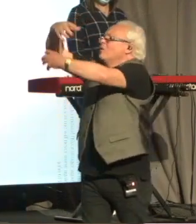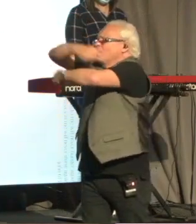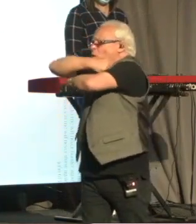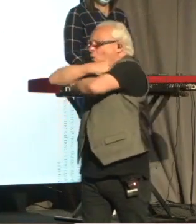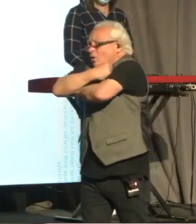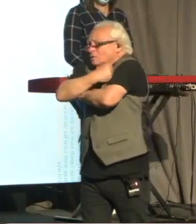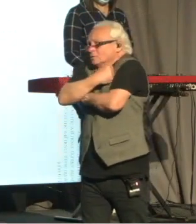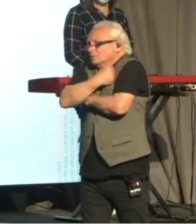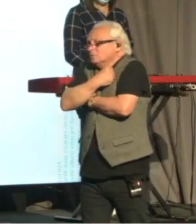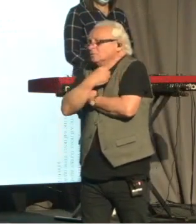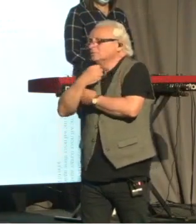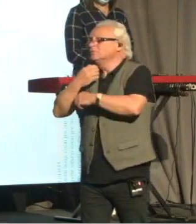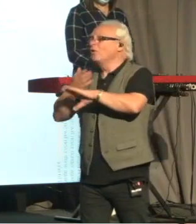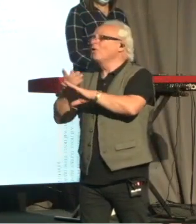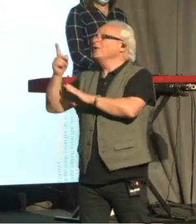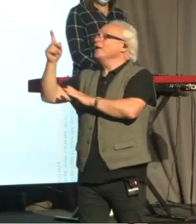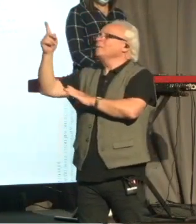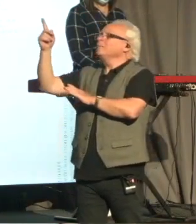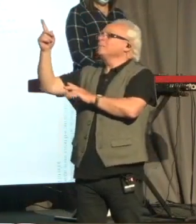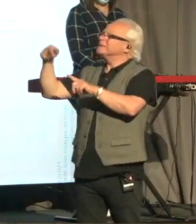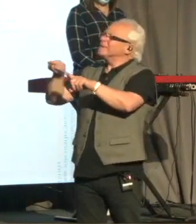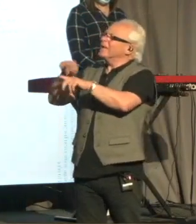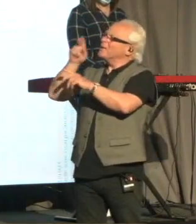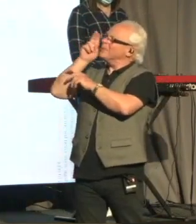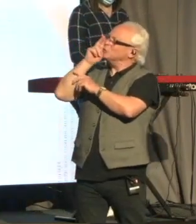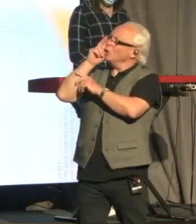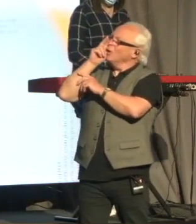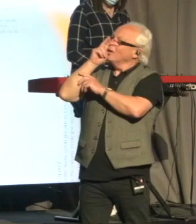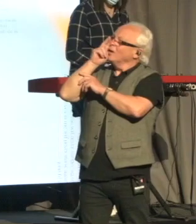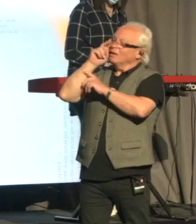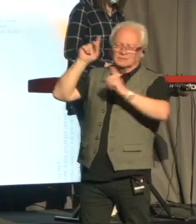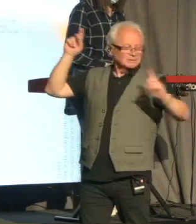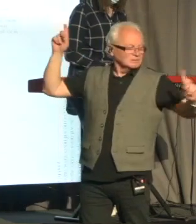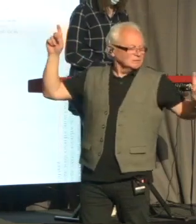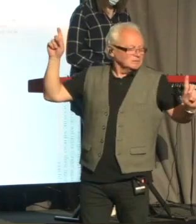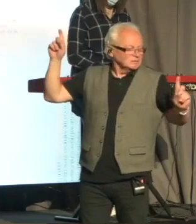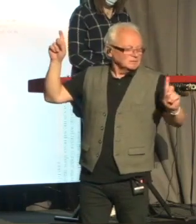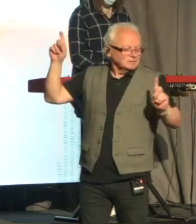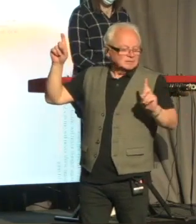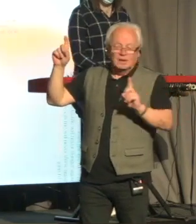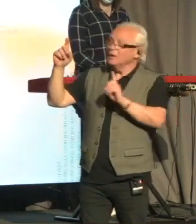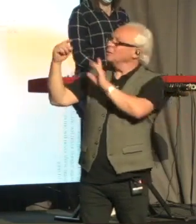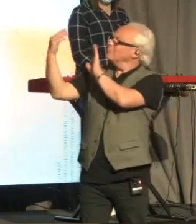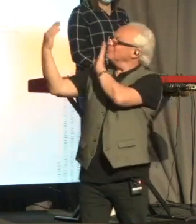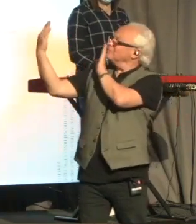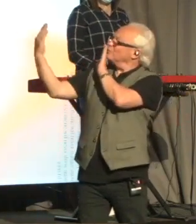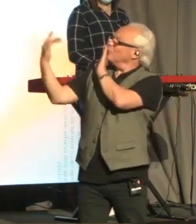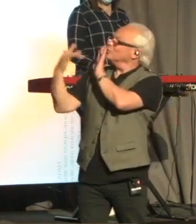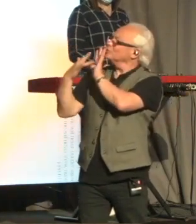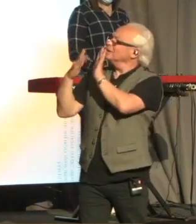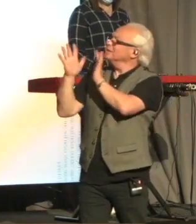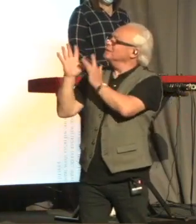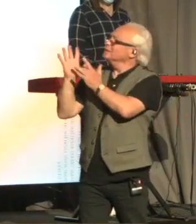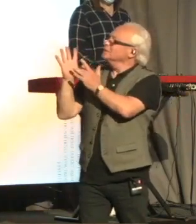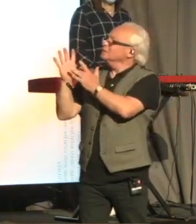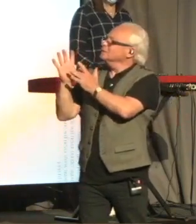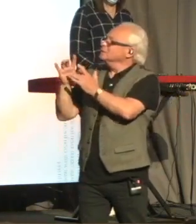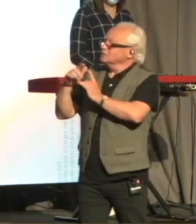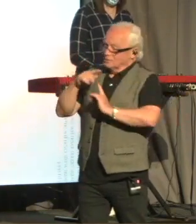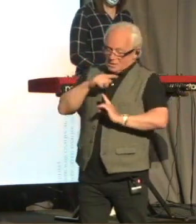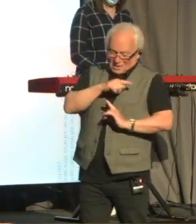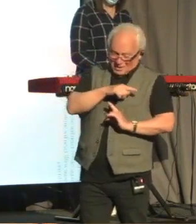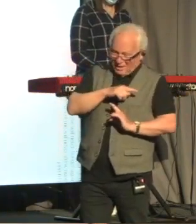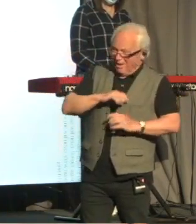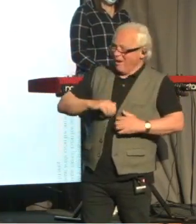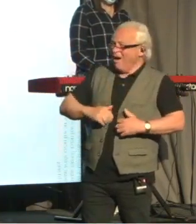this picture of people coming before Jesus. And they're so hungry, not the